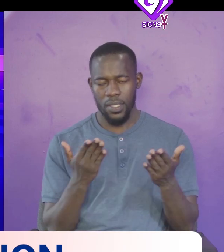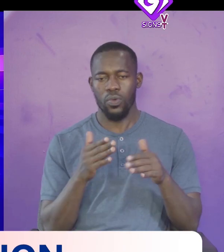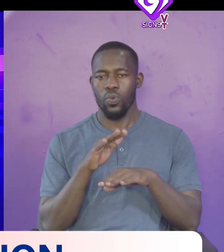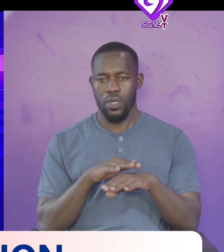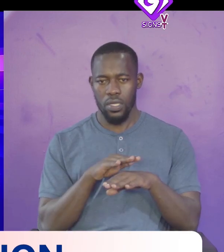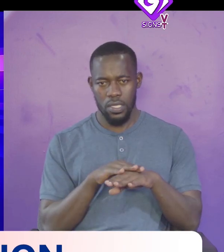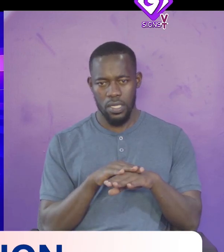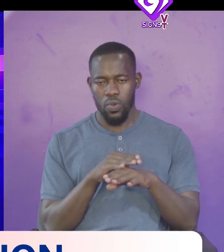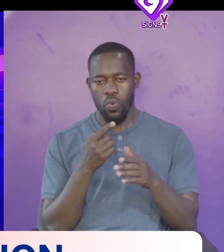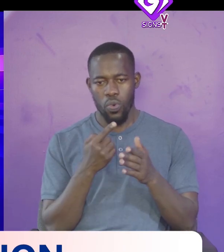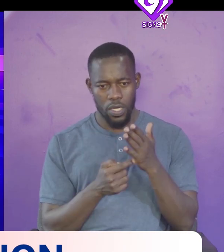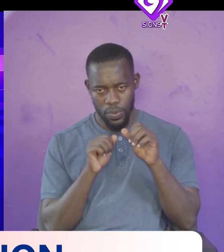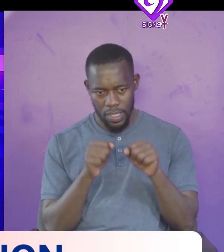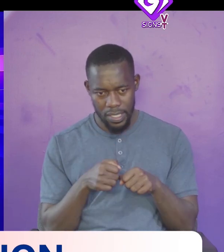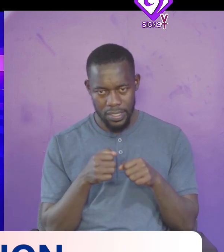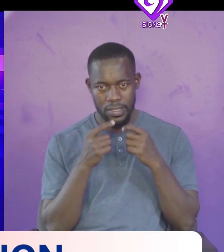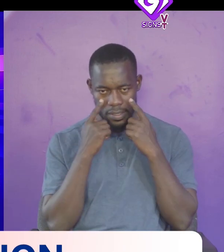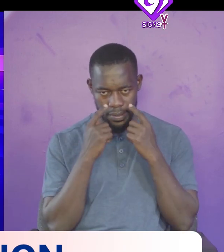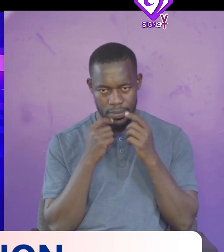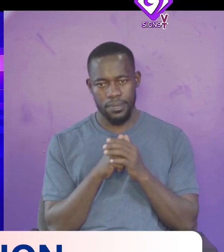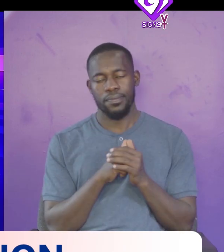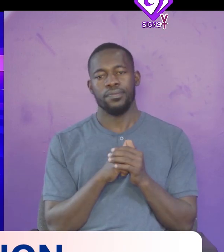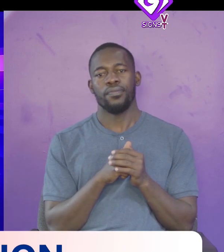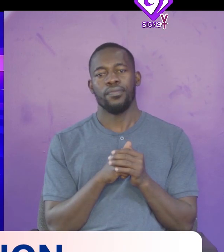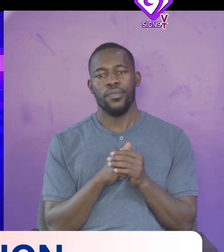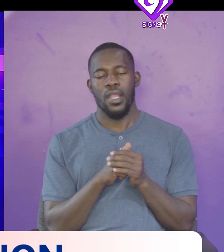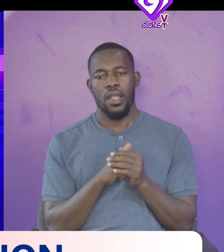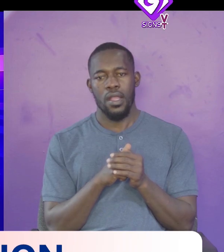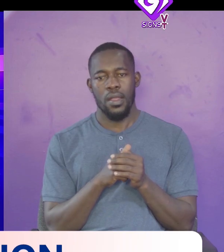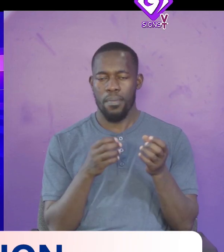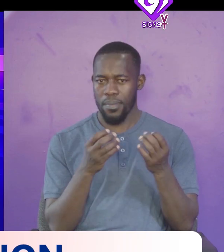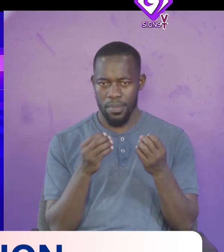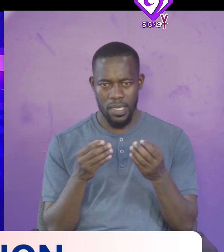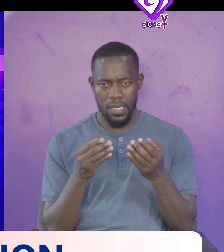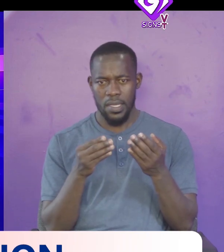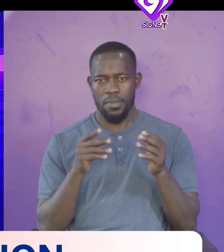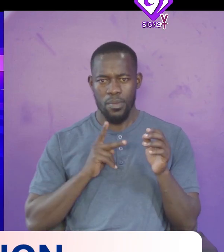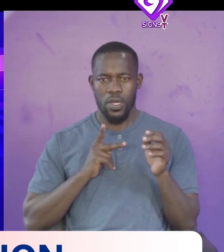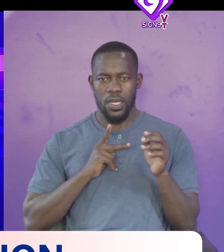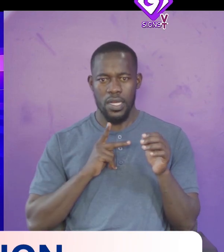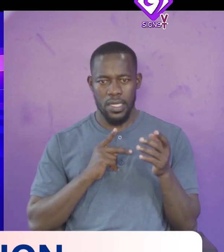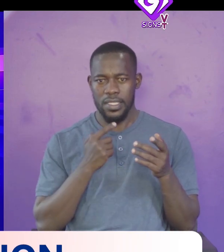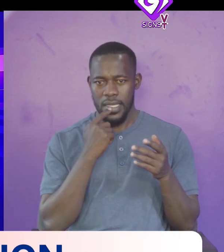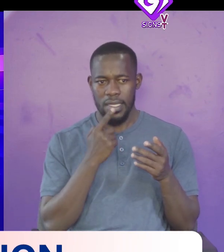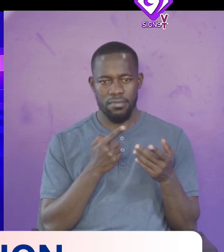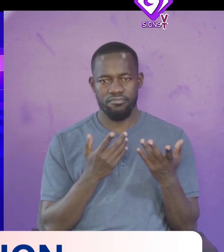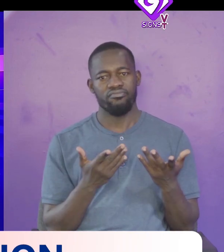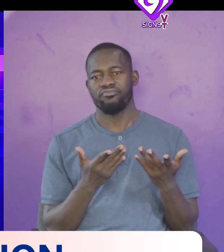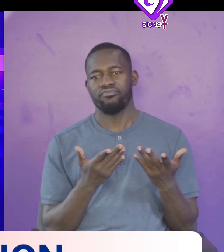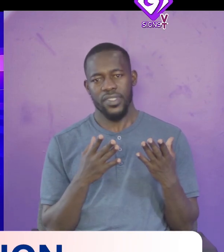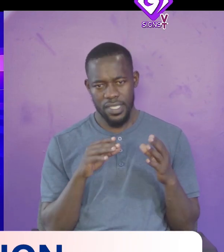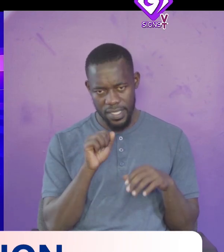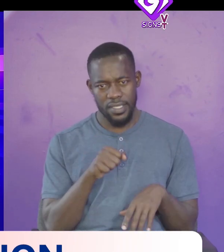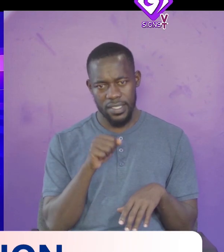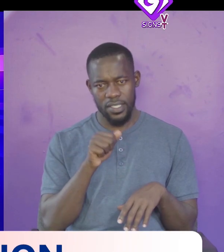put the number. Okay. 2,000 people talked about this thing. 700 people rejected it. It dies a natural death.